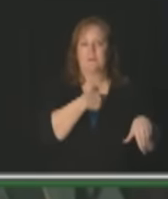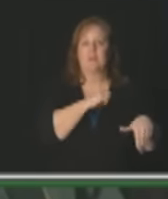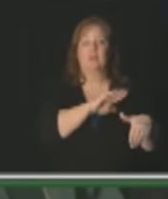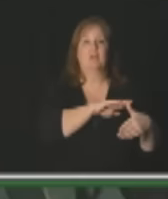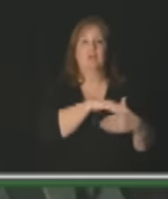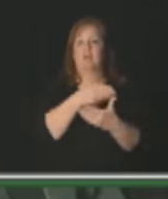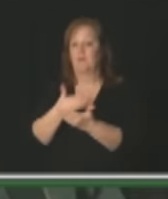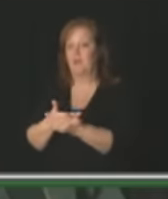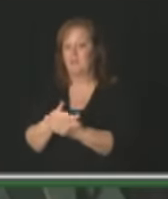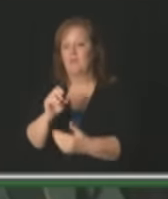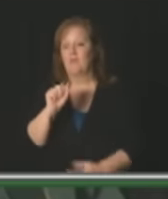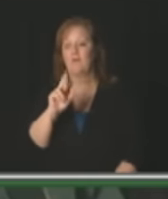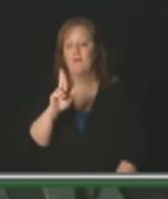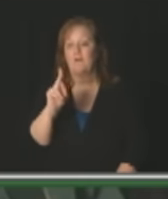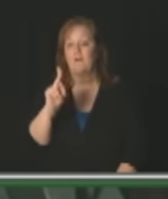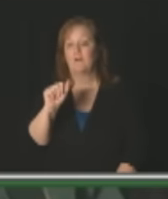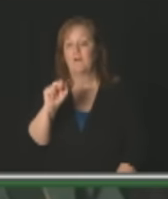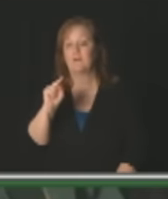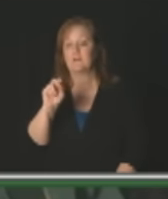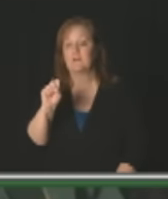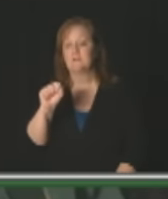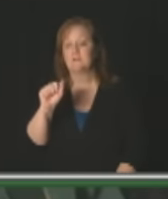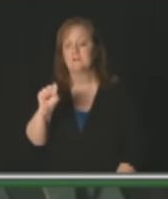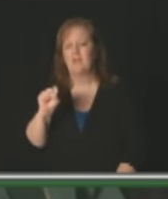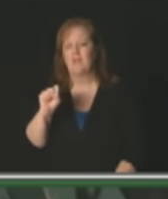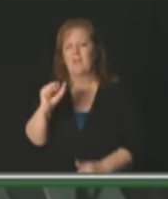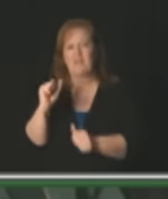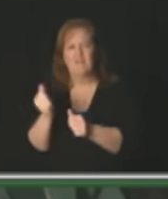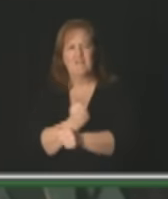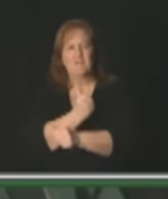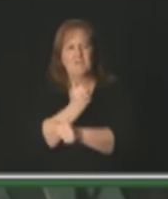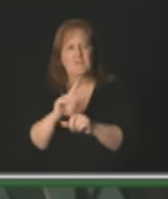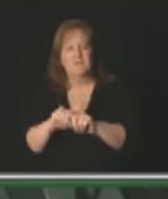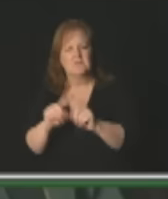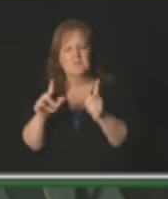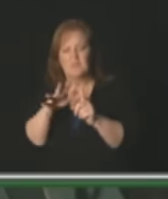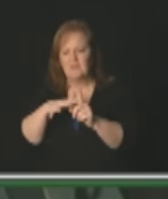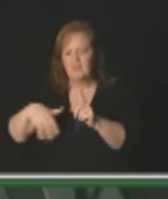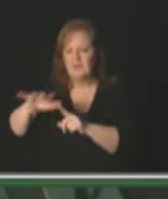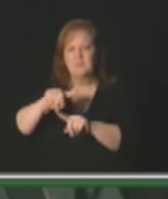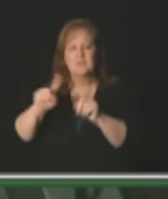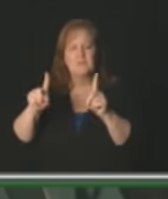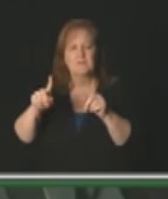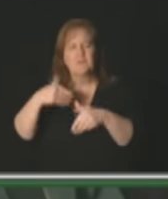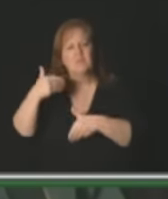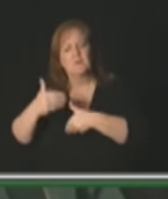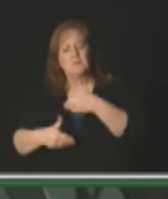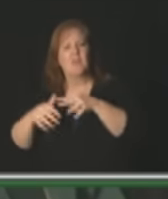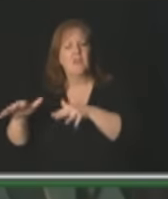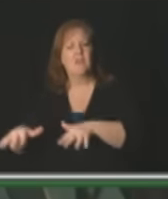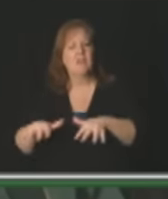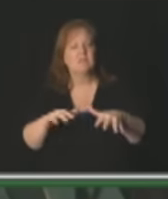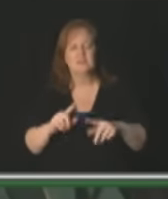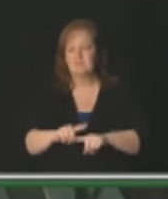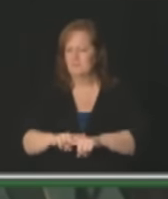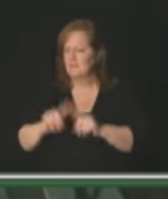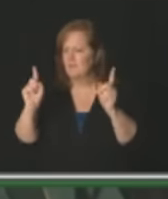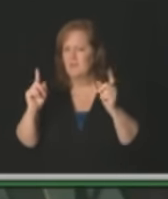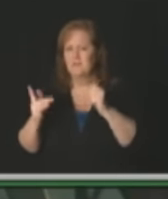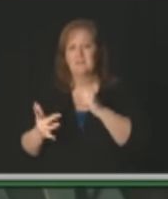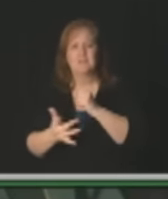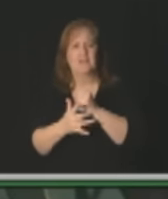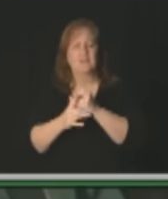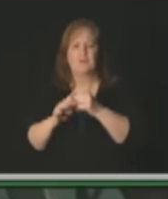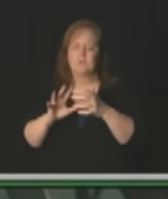Arkansas, everything was different. The environment was different. The pace of life was different. Technology was way ahead of me.